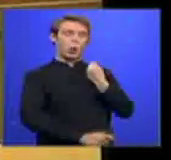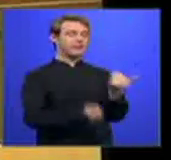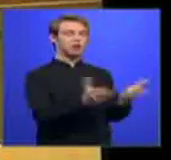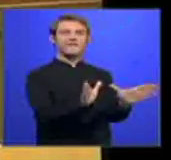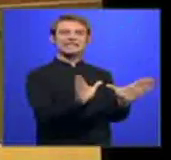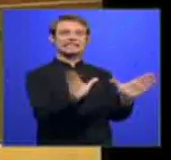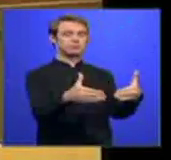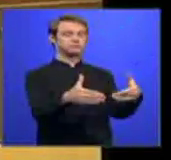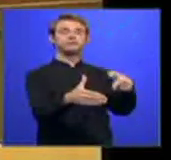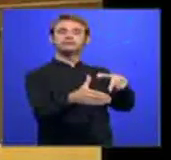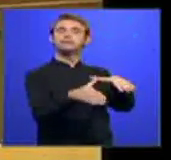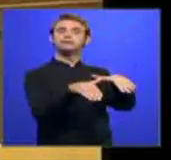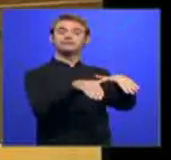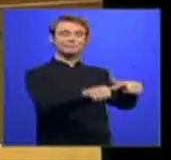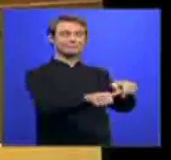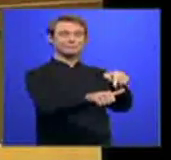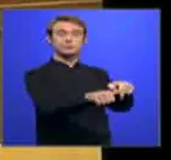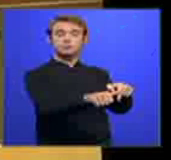which has enrolled